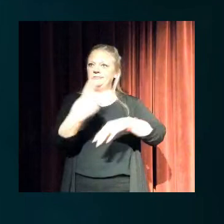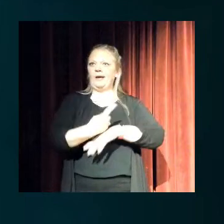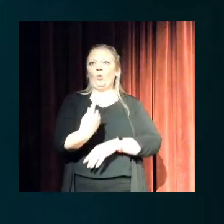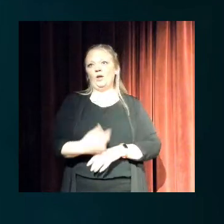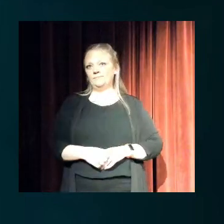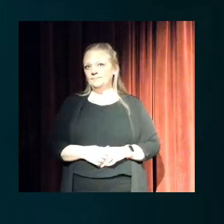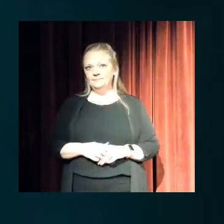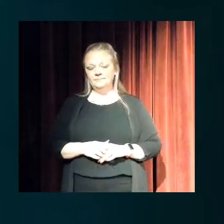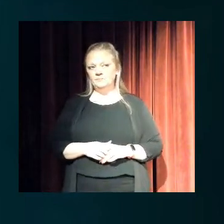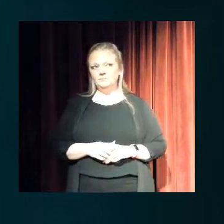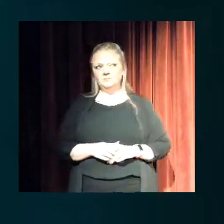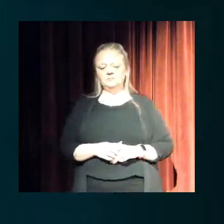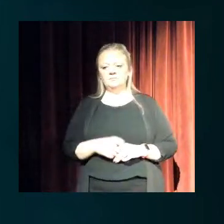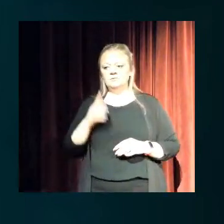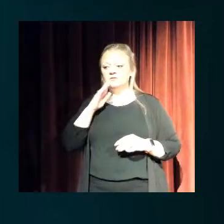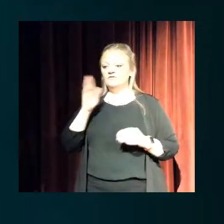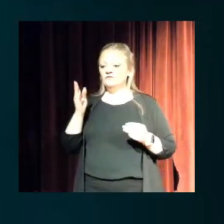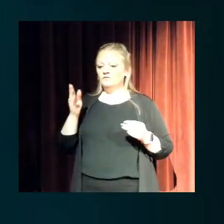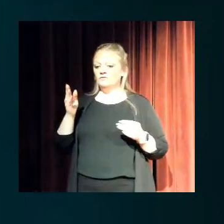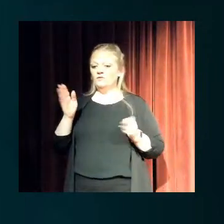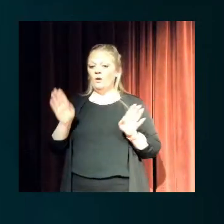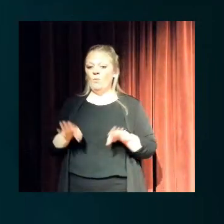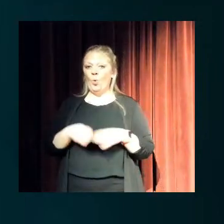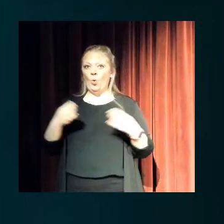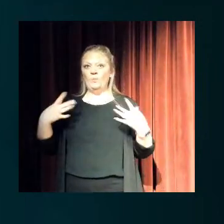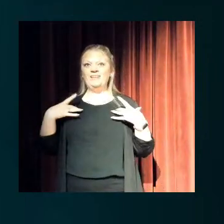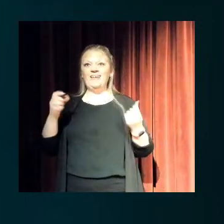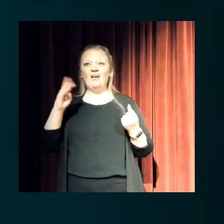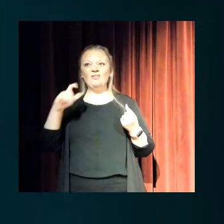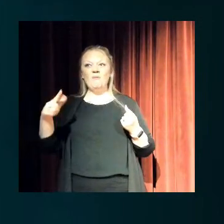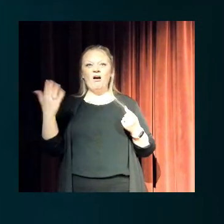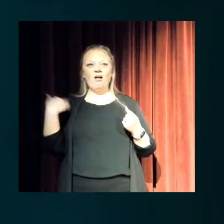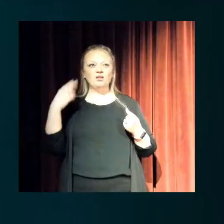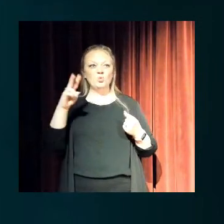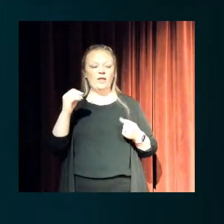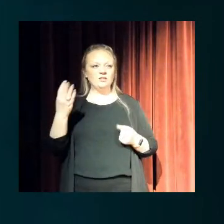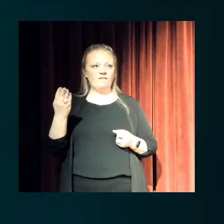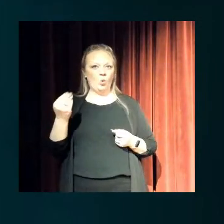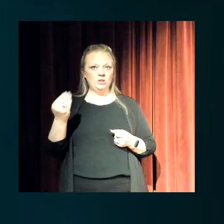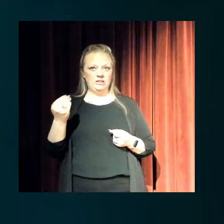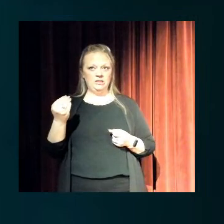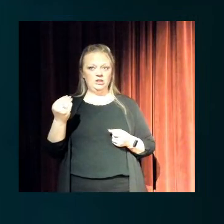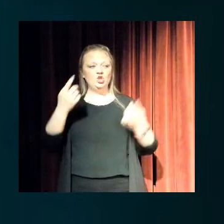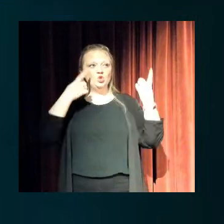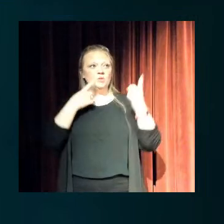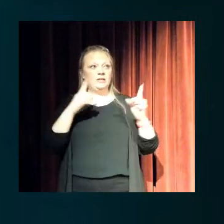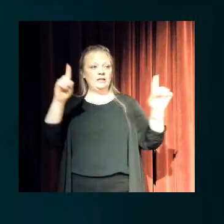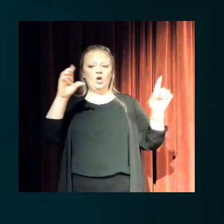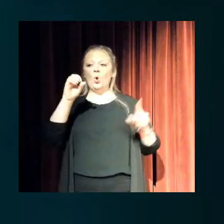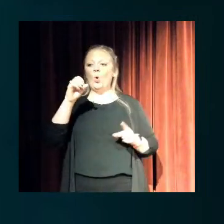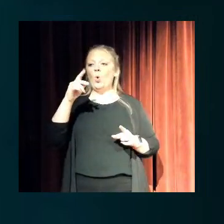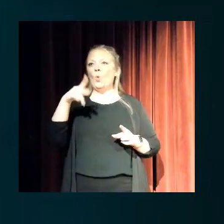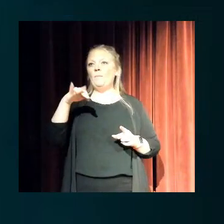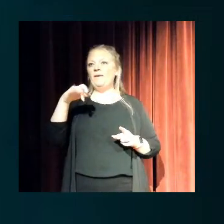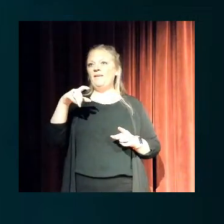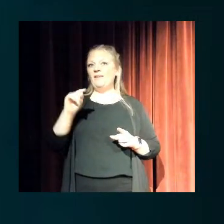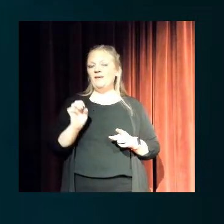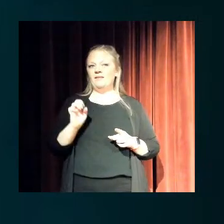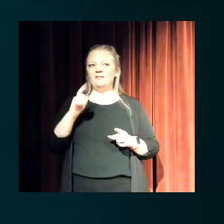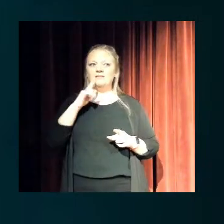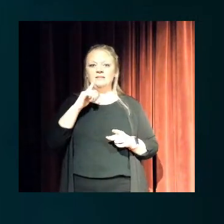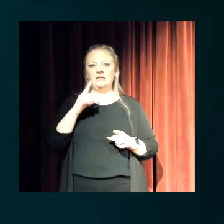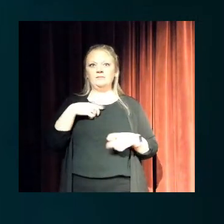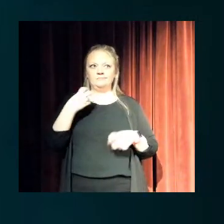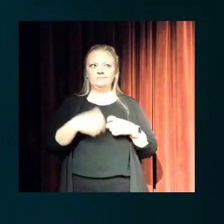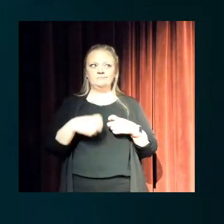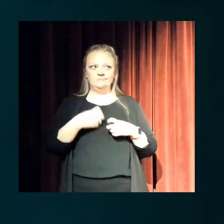one. From the opening of the Erie County Health Mall in 2014, to declaring the opiate epidemic a public health crisis